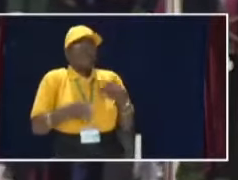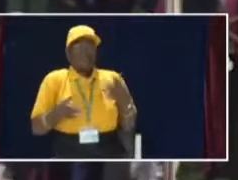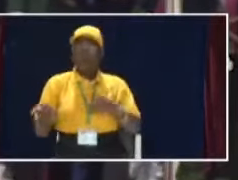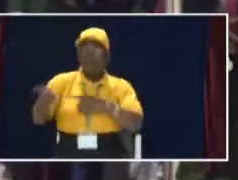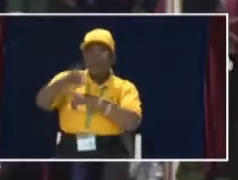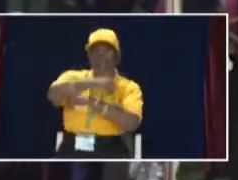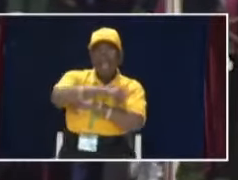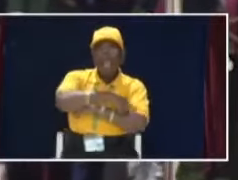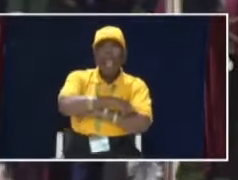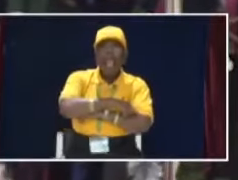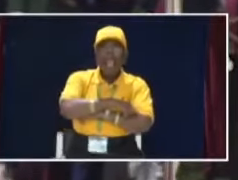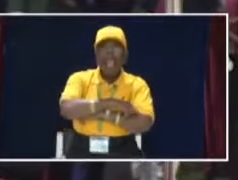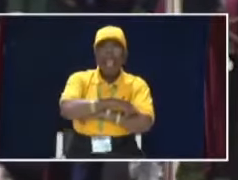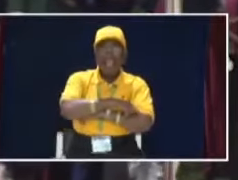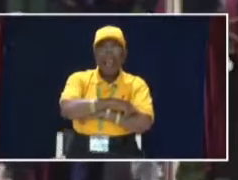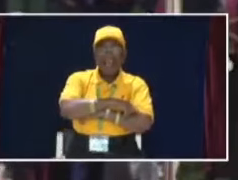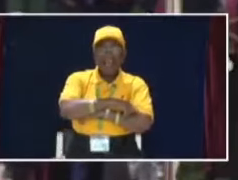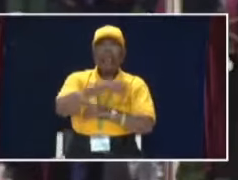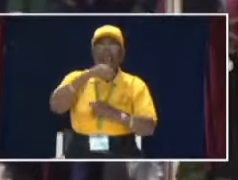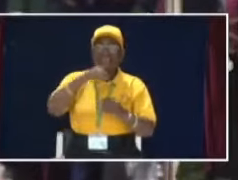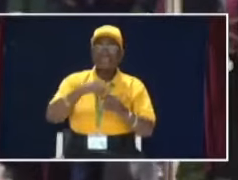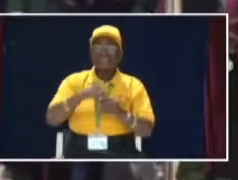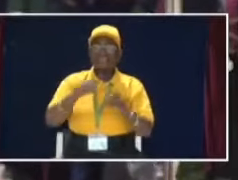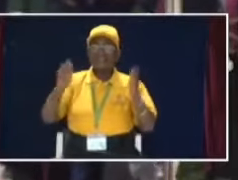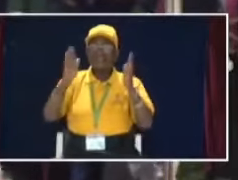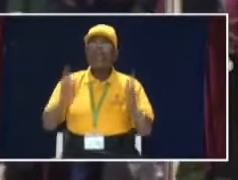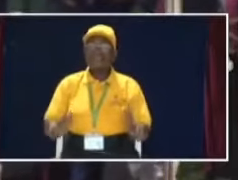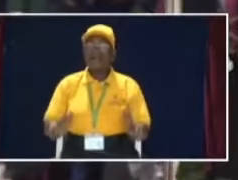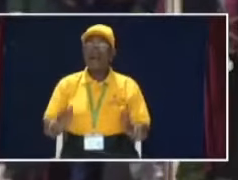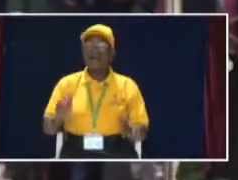Today, in the greater Abuja,